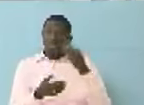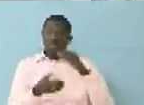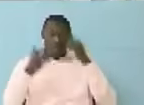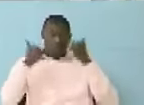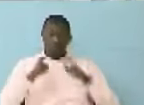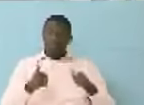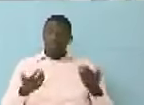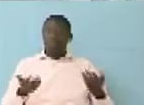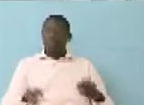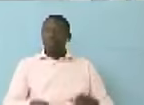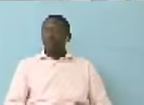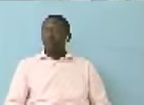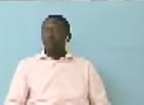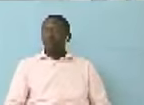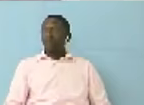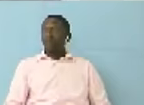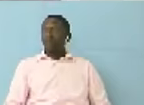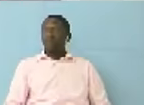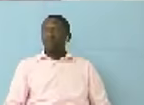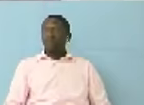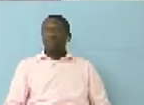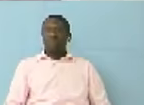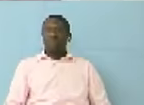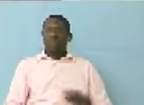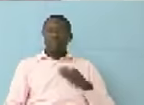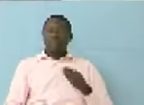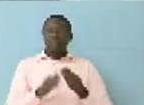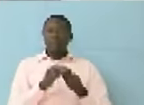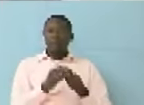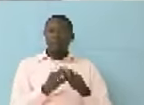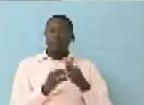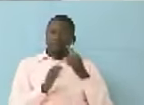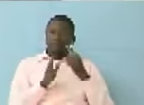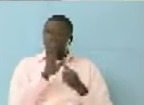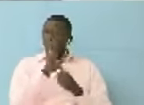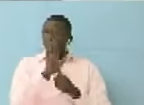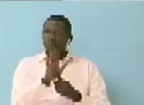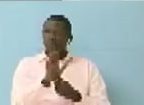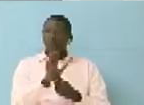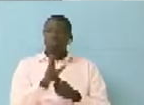knowledge. Wouldn't that appear to be